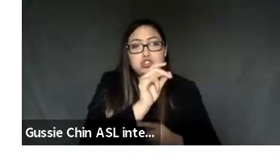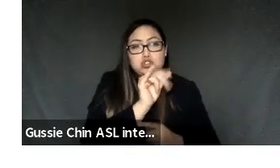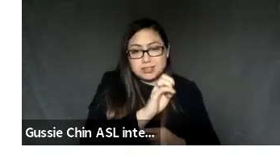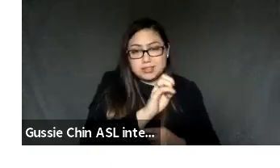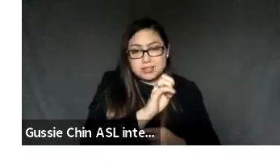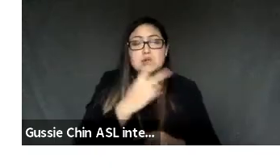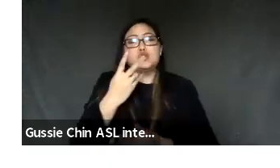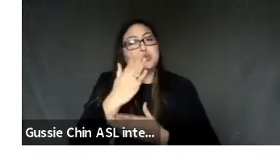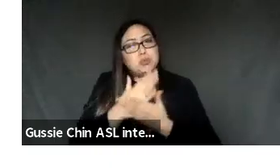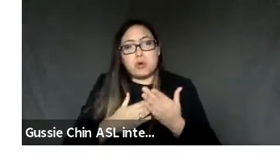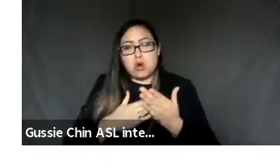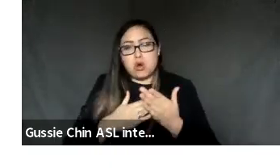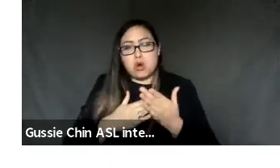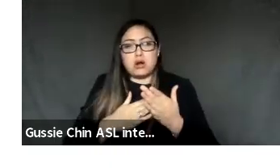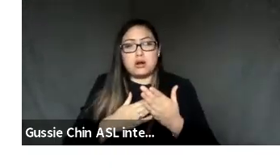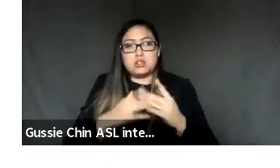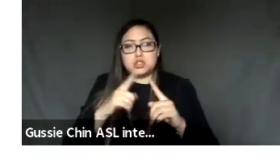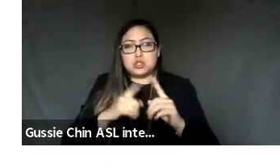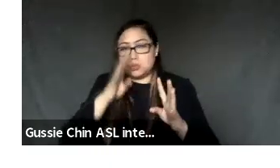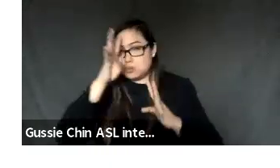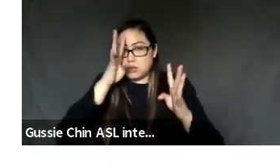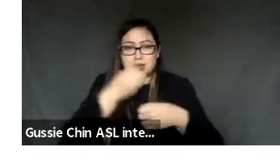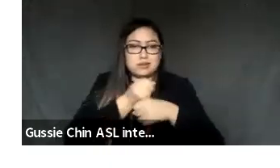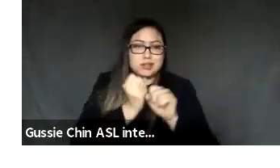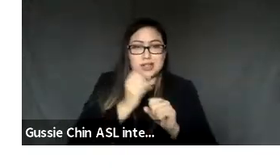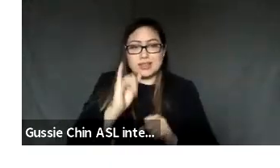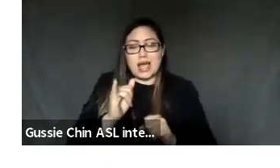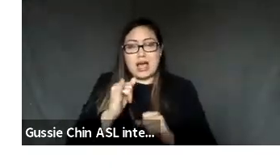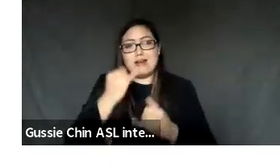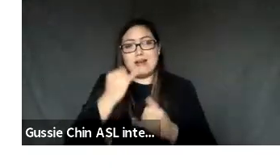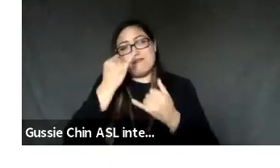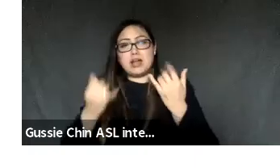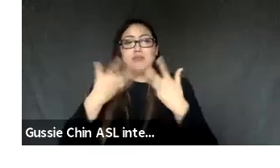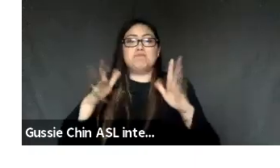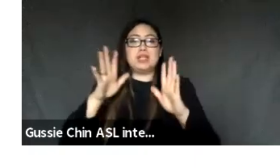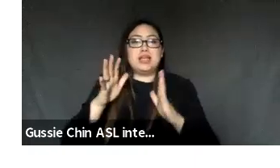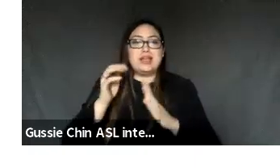guidelines. So it's a ways off, as I'm sorry to say.